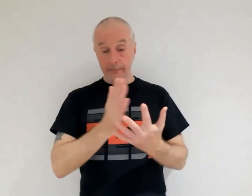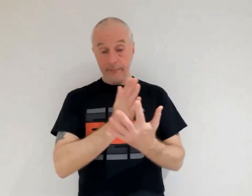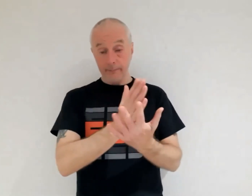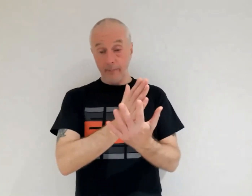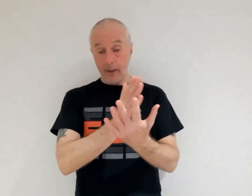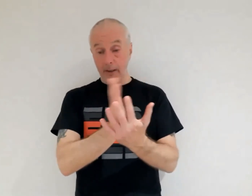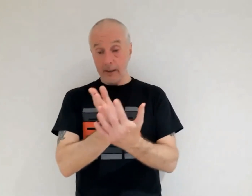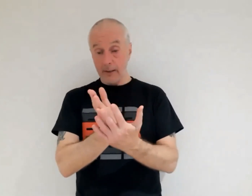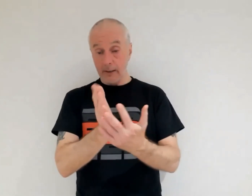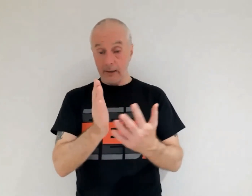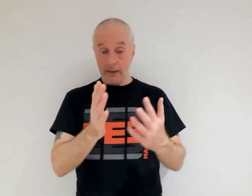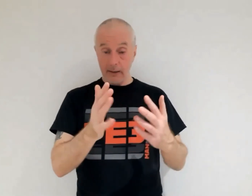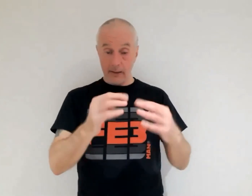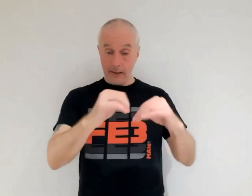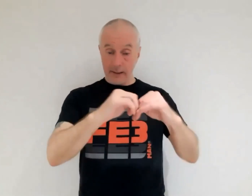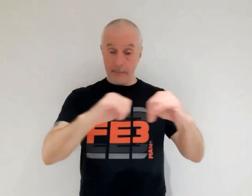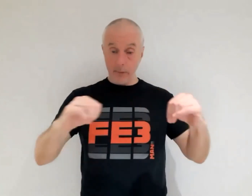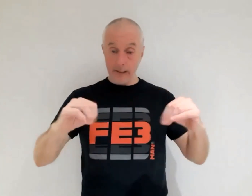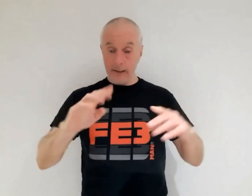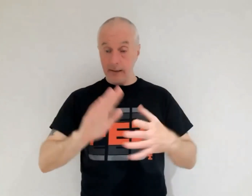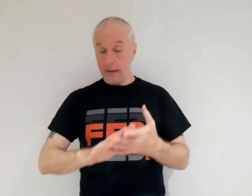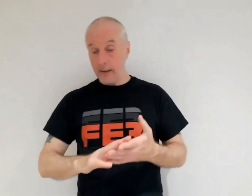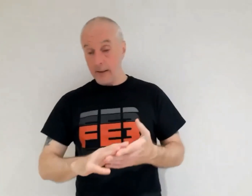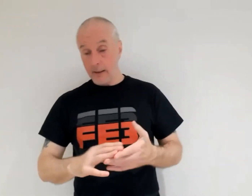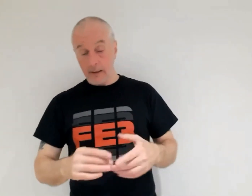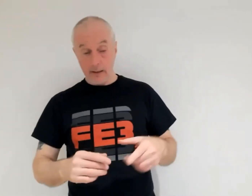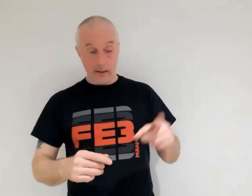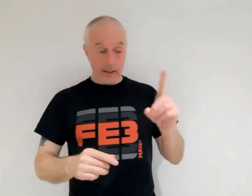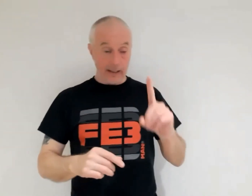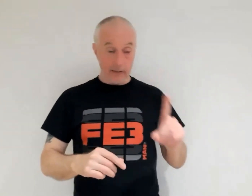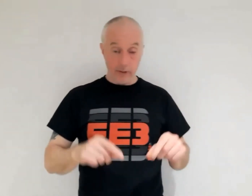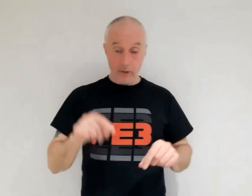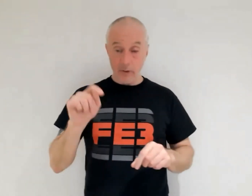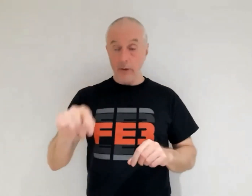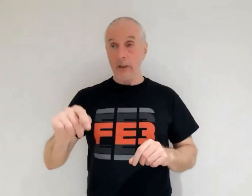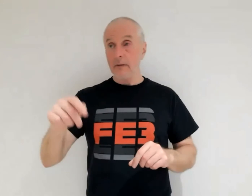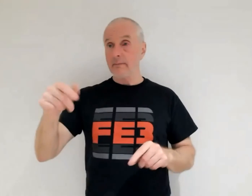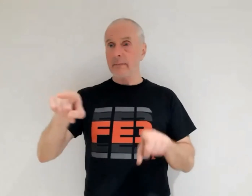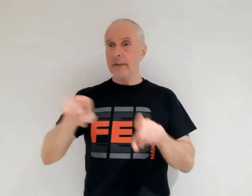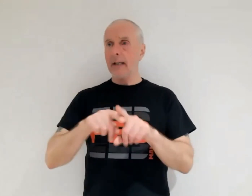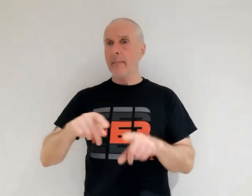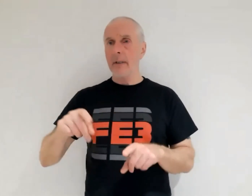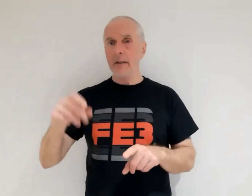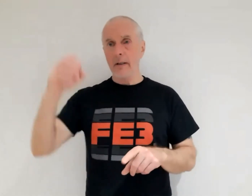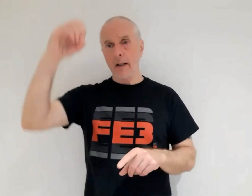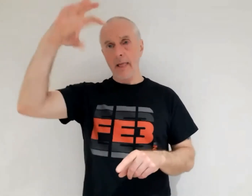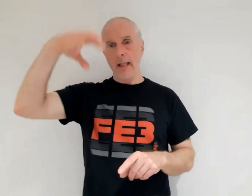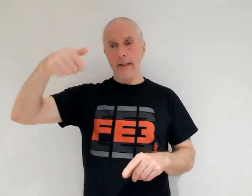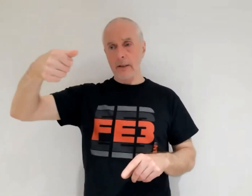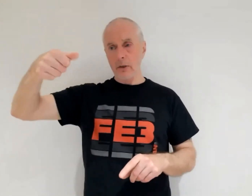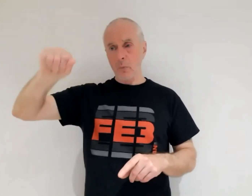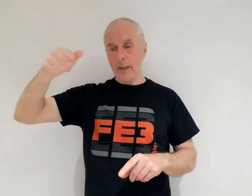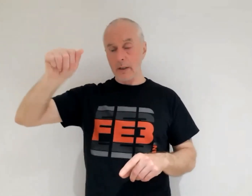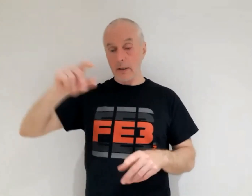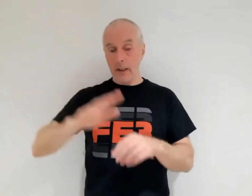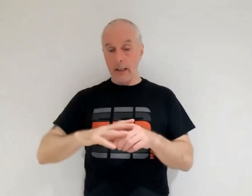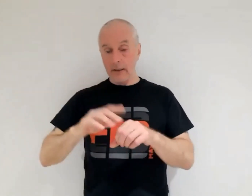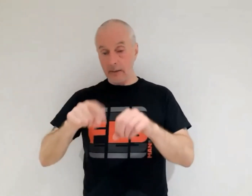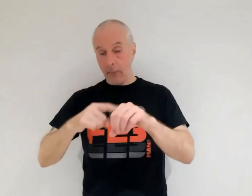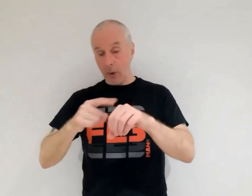principal sources. It's electrical components like light switches and motors, and then